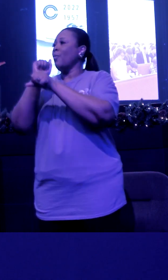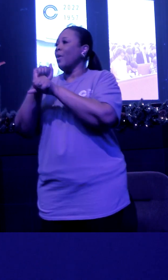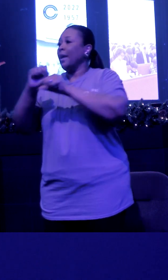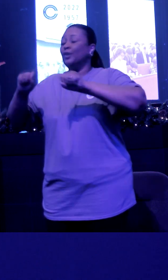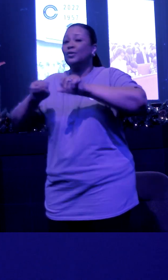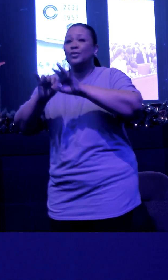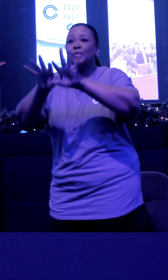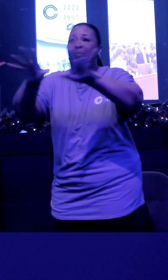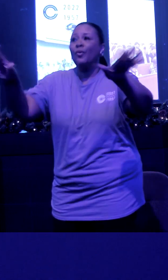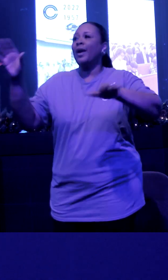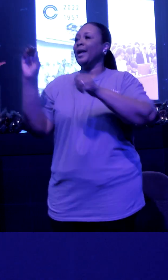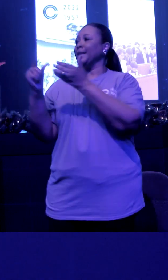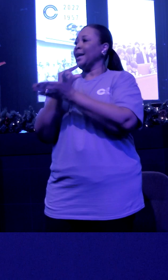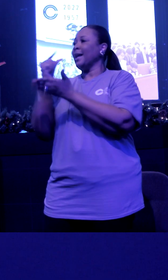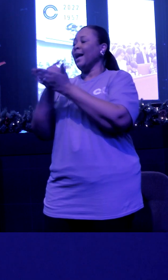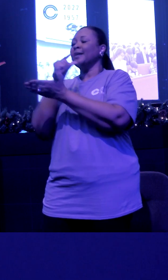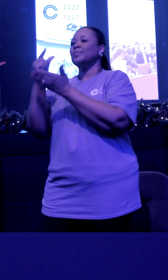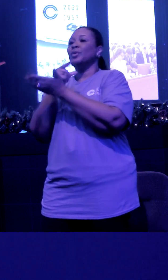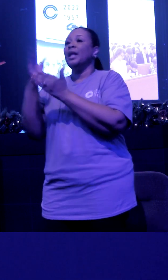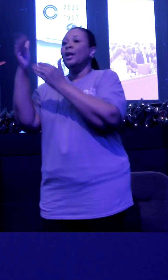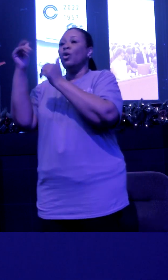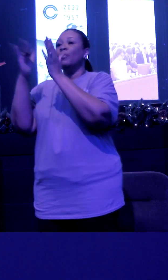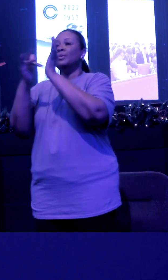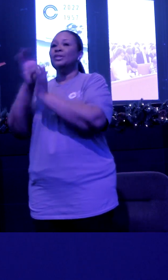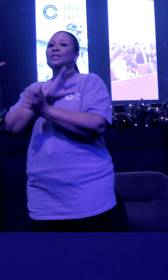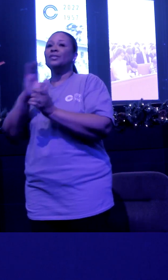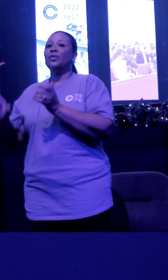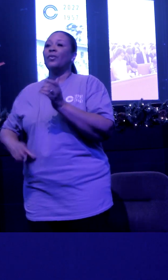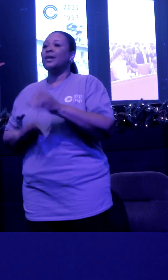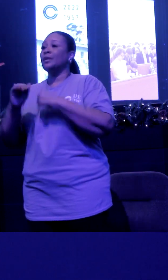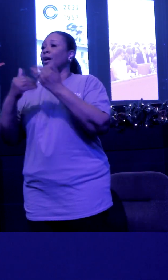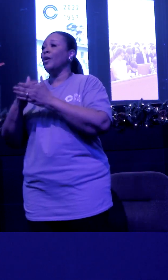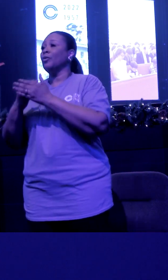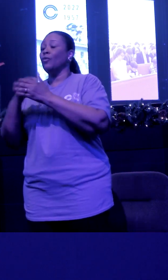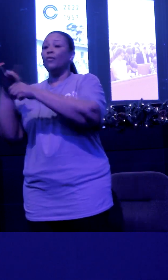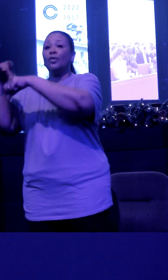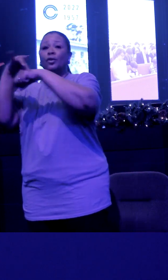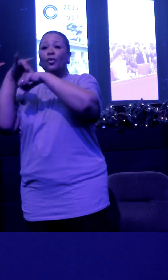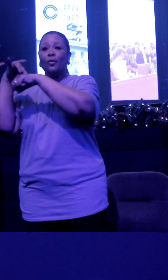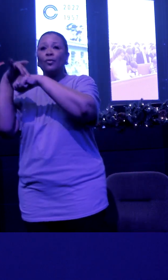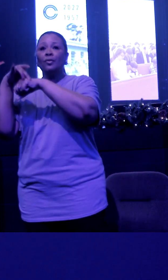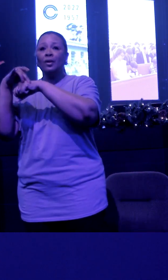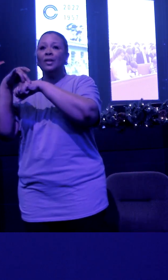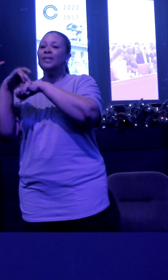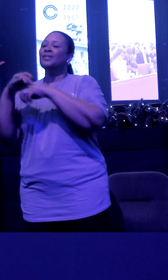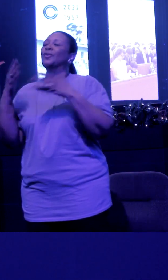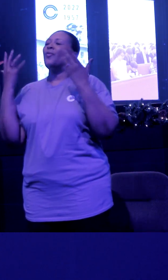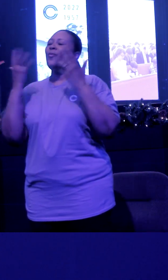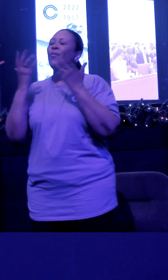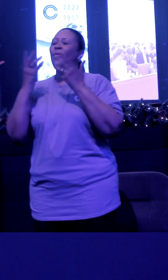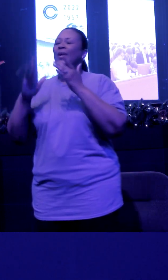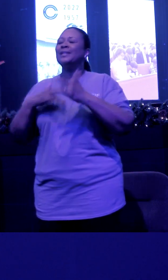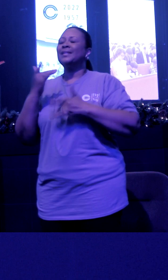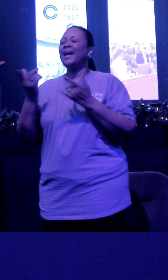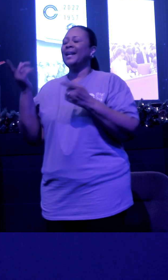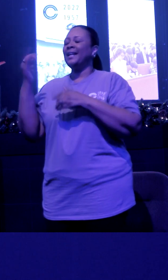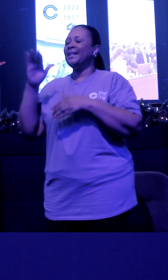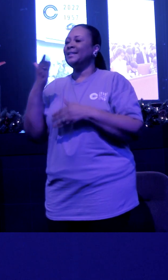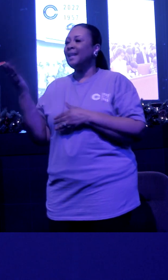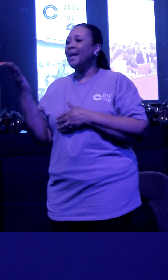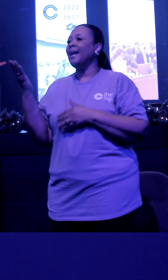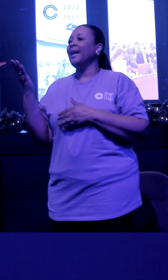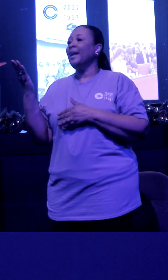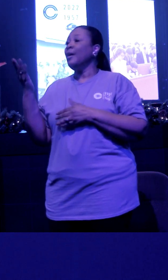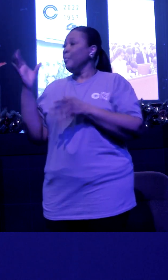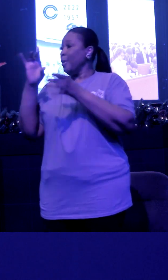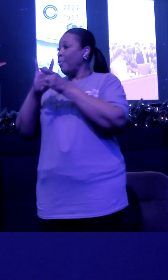spread the gospel, the message and hope of Jesus Christ all across this planet. So it's such an exciting thing. It's so cool to be a